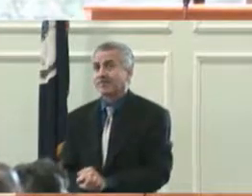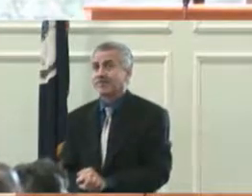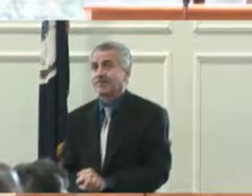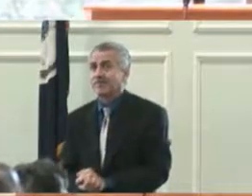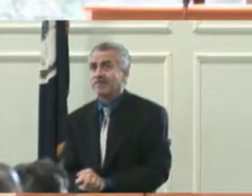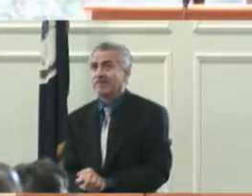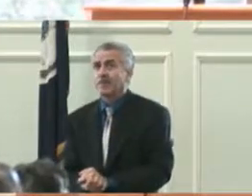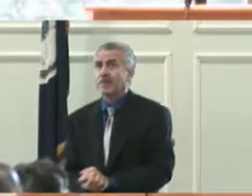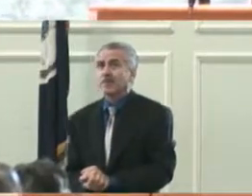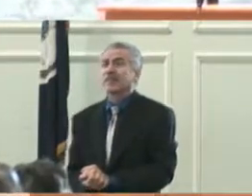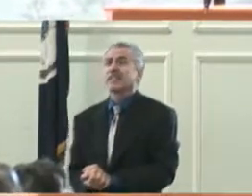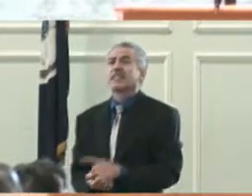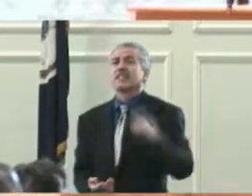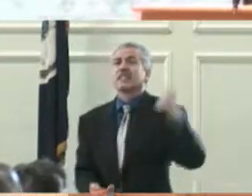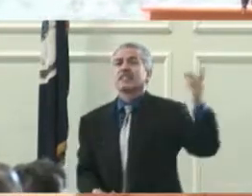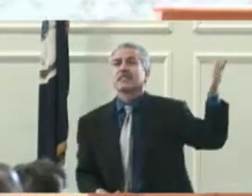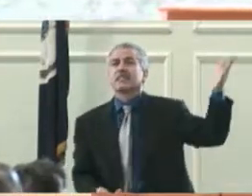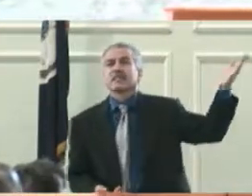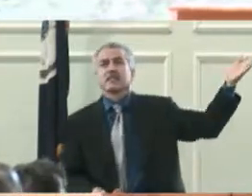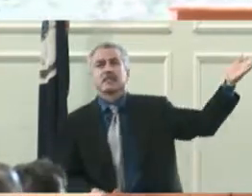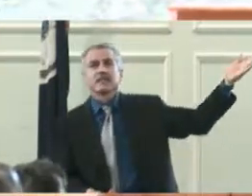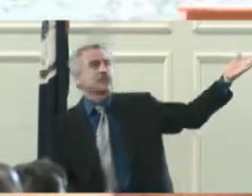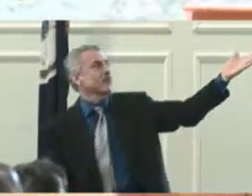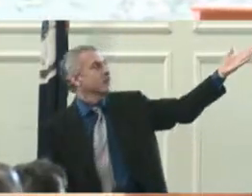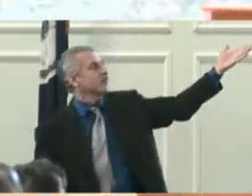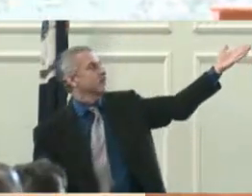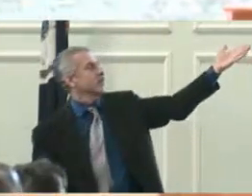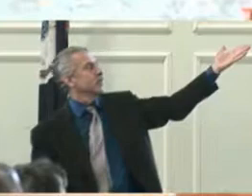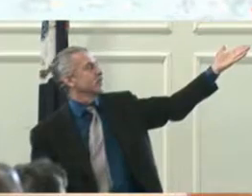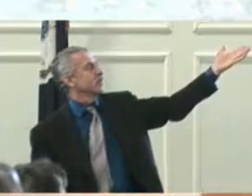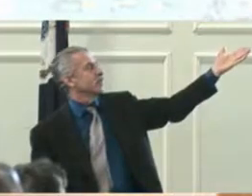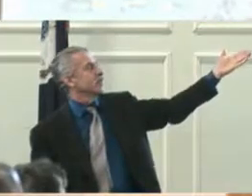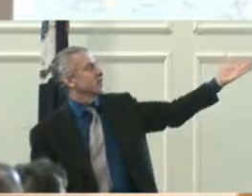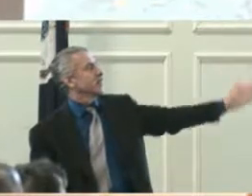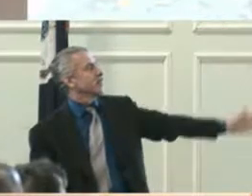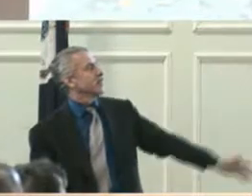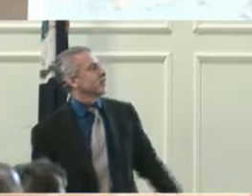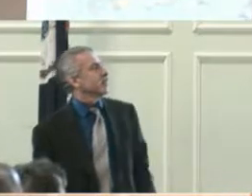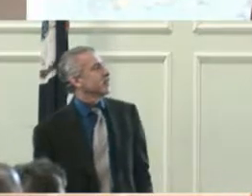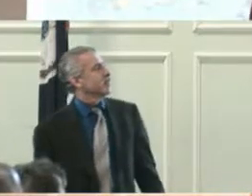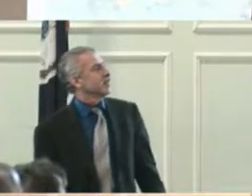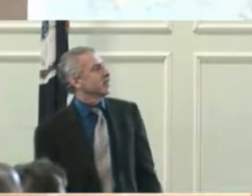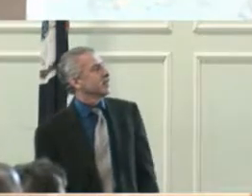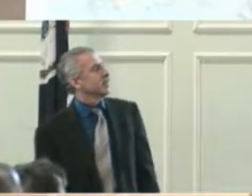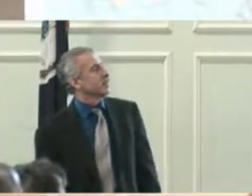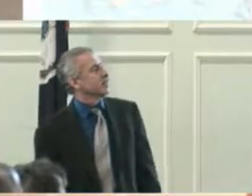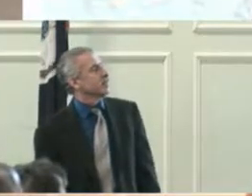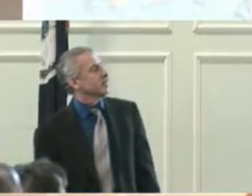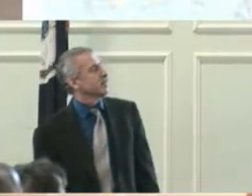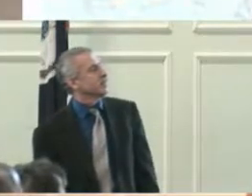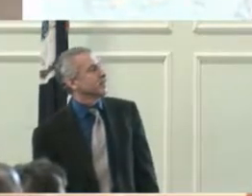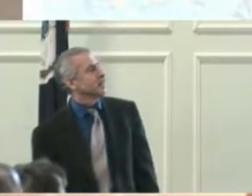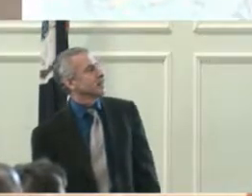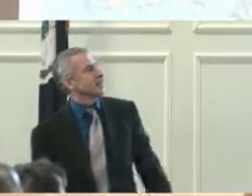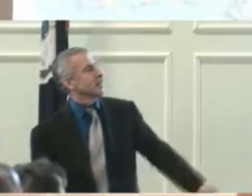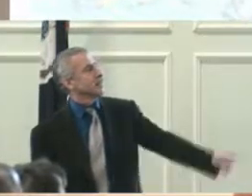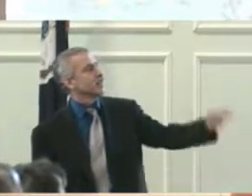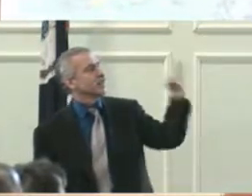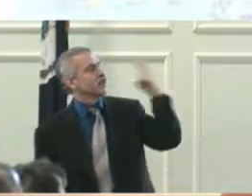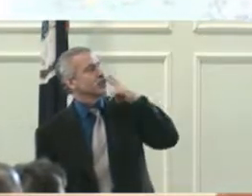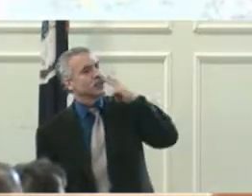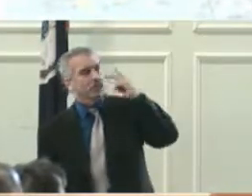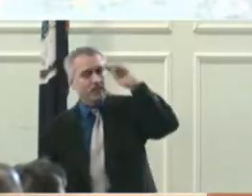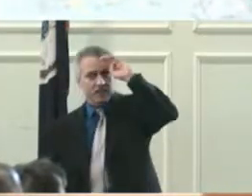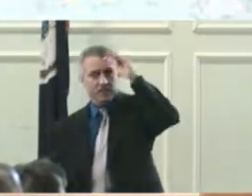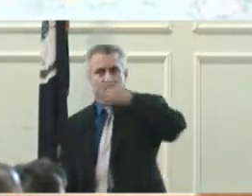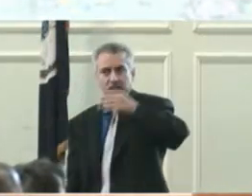then the sign of the Son of Man will appear in heaven, and then all the tribes of the earth will mourn. And they will see the Son of Man